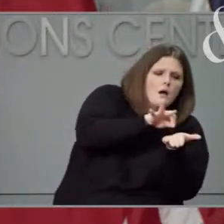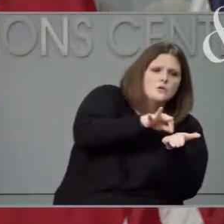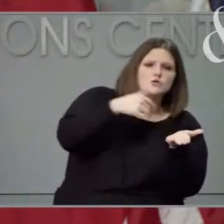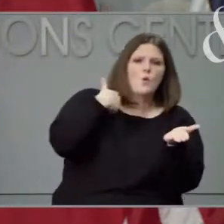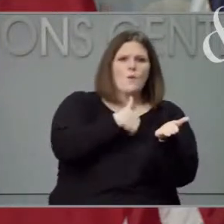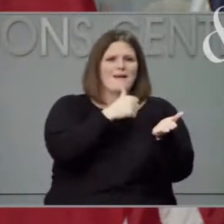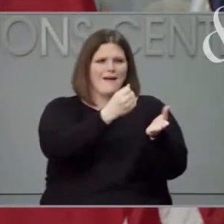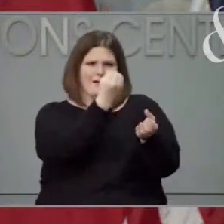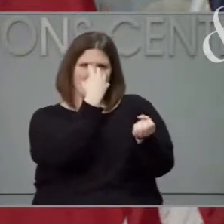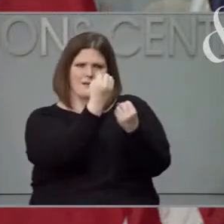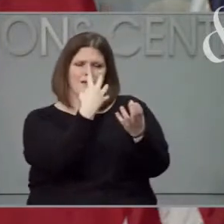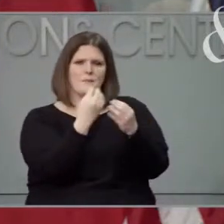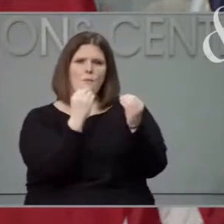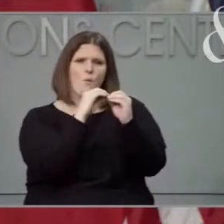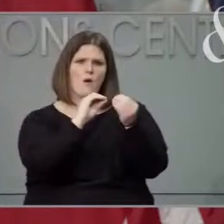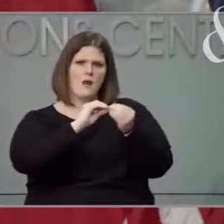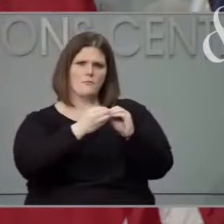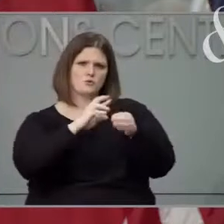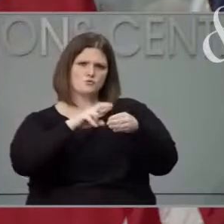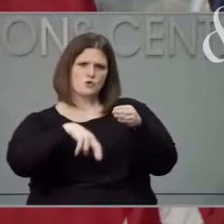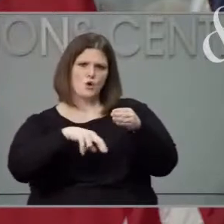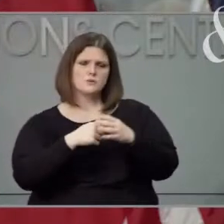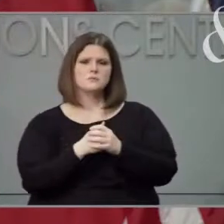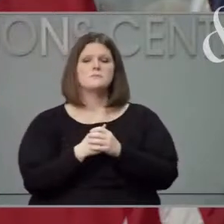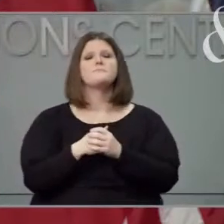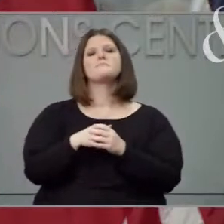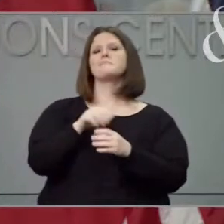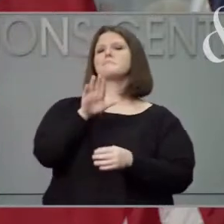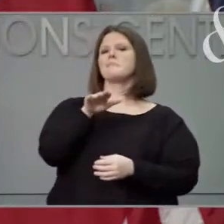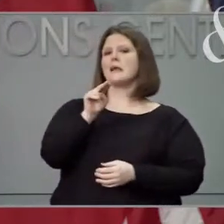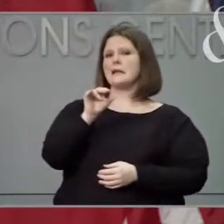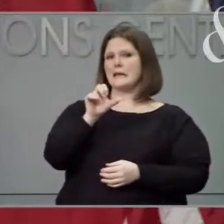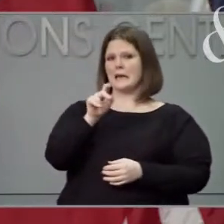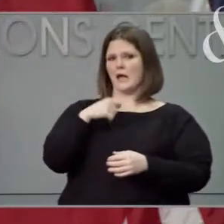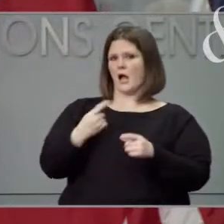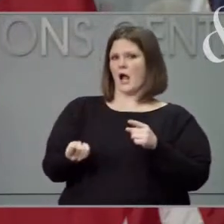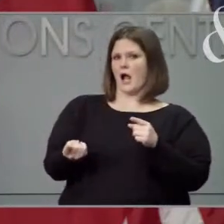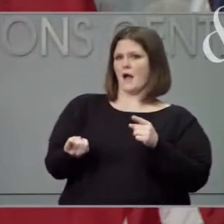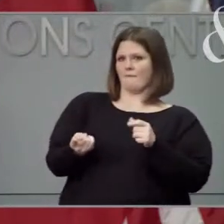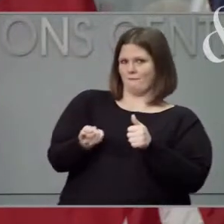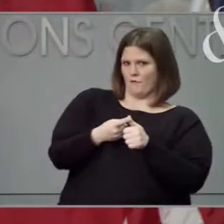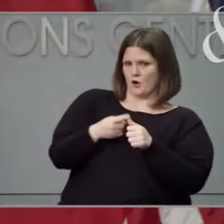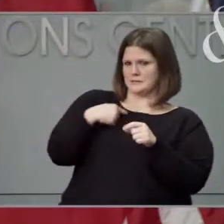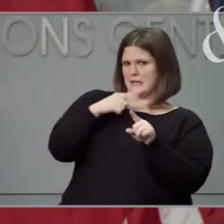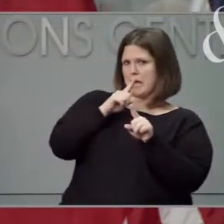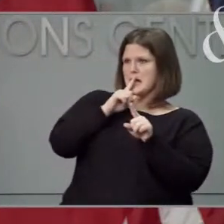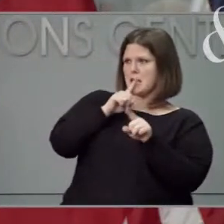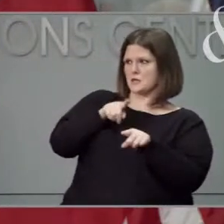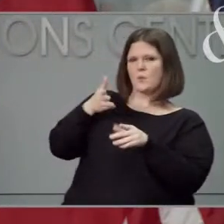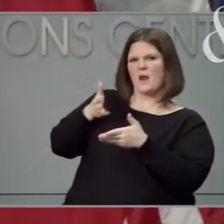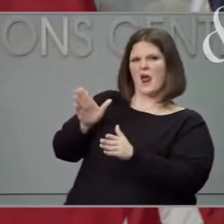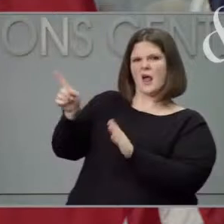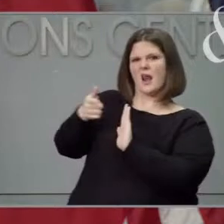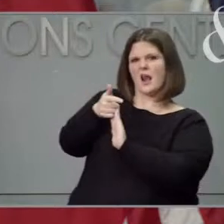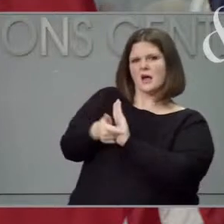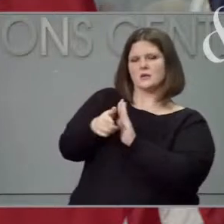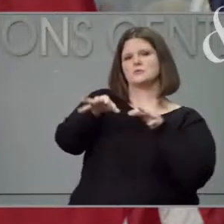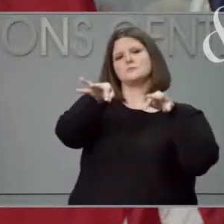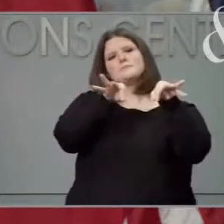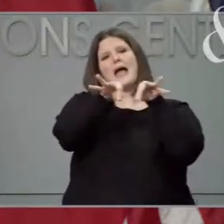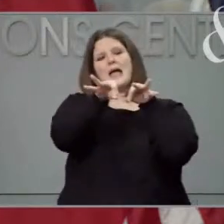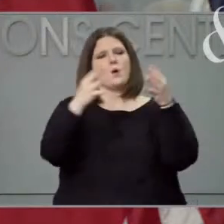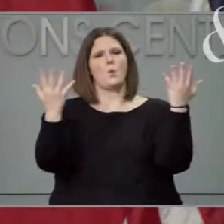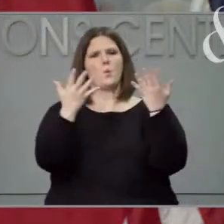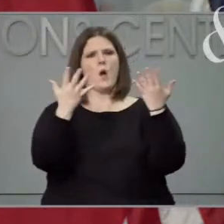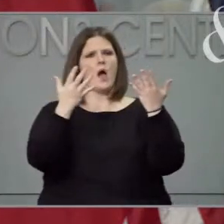results. What I'd like to do, Nick, is to come back to the latter part of your question after our general counsel explains to